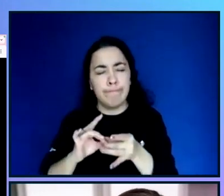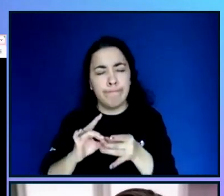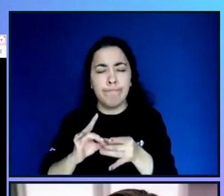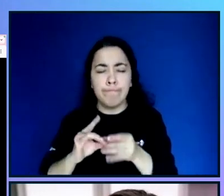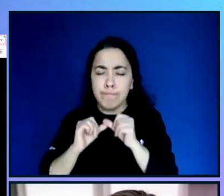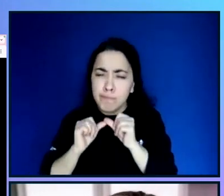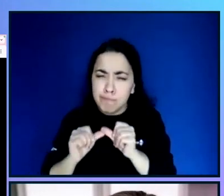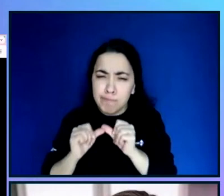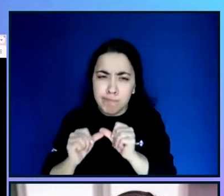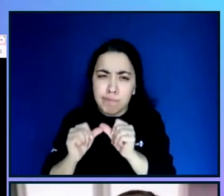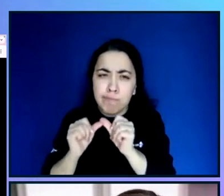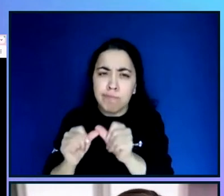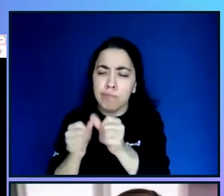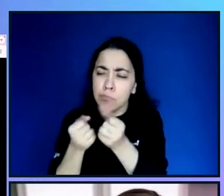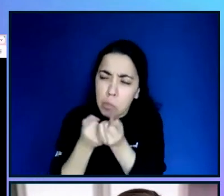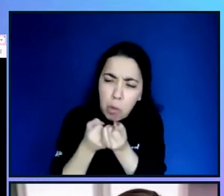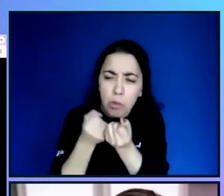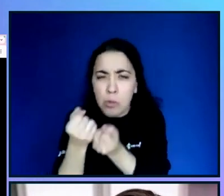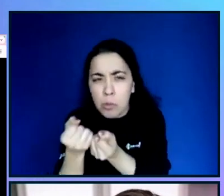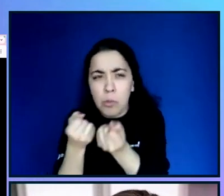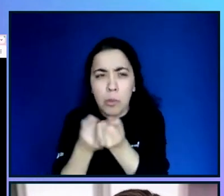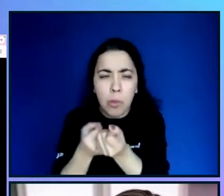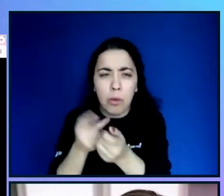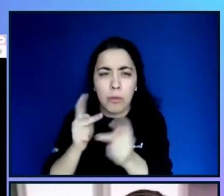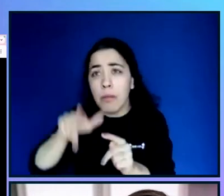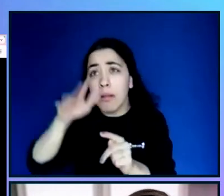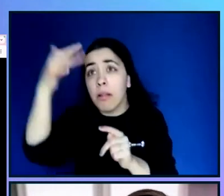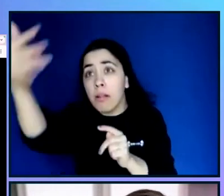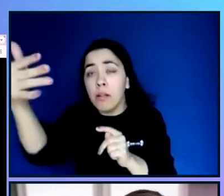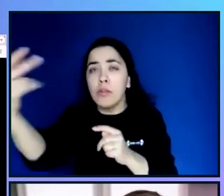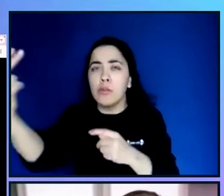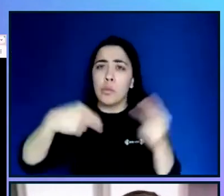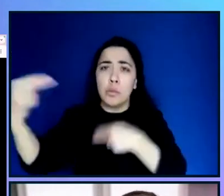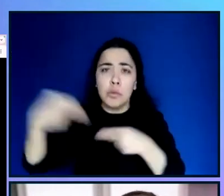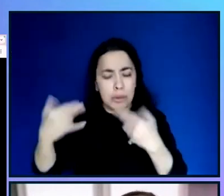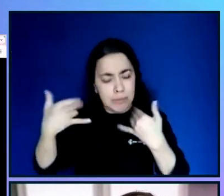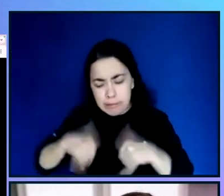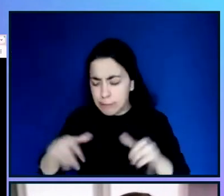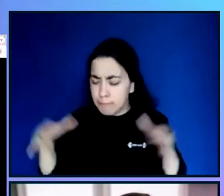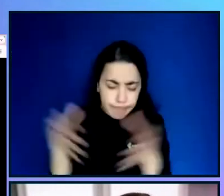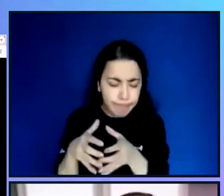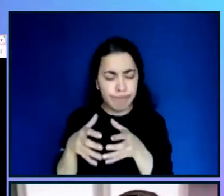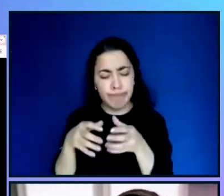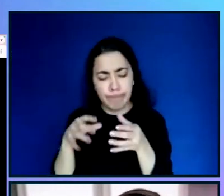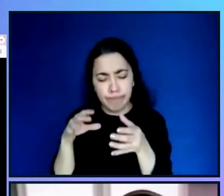flourish and support those joining in after the onboarding experiences.